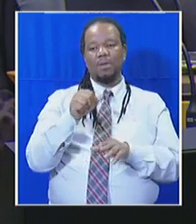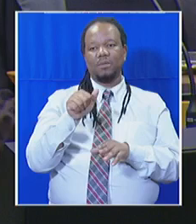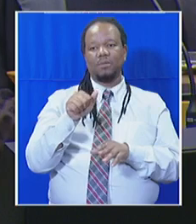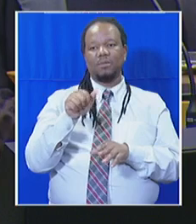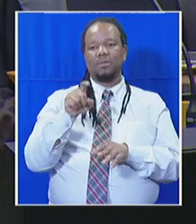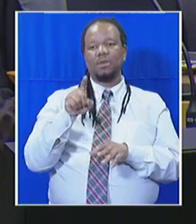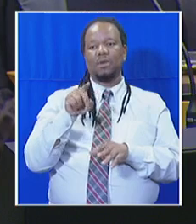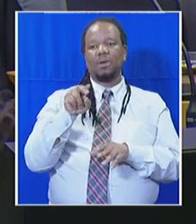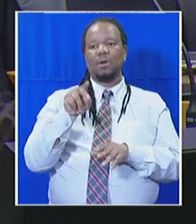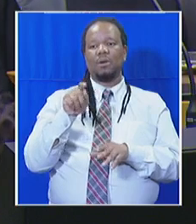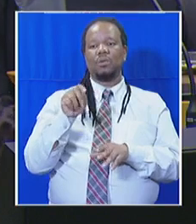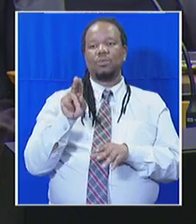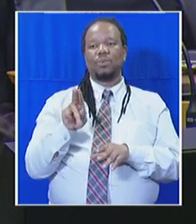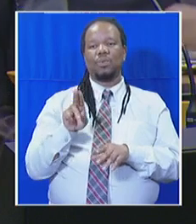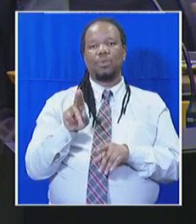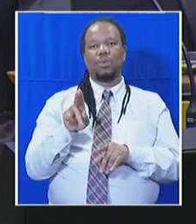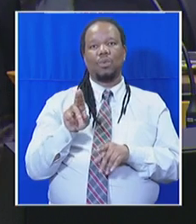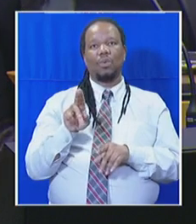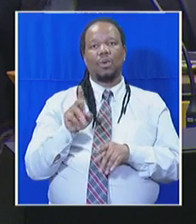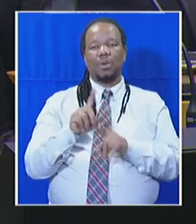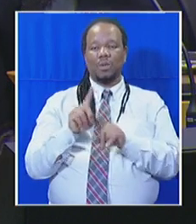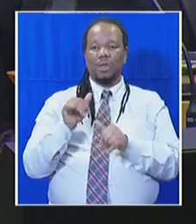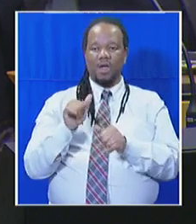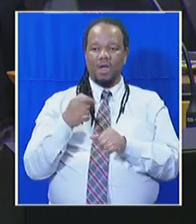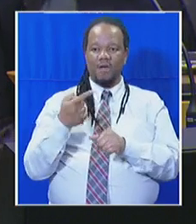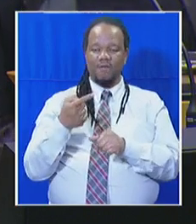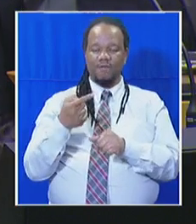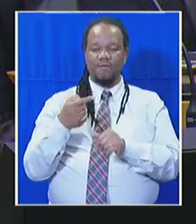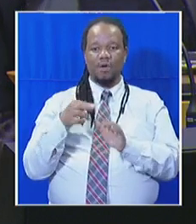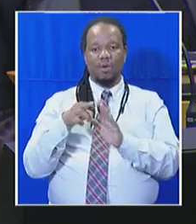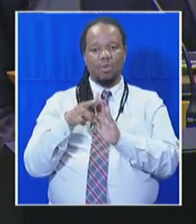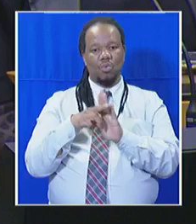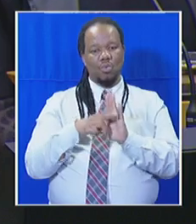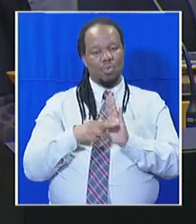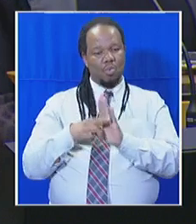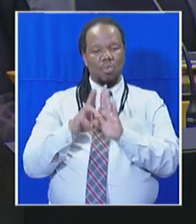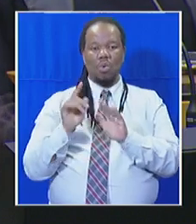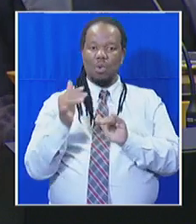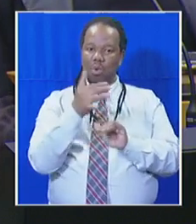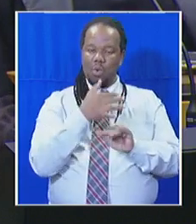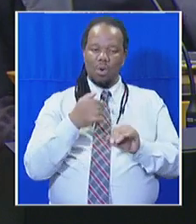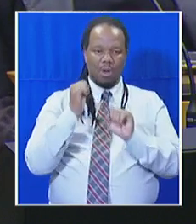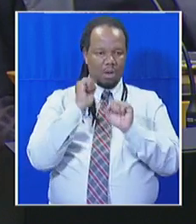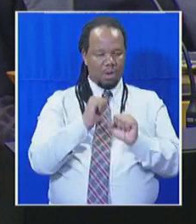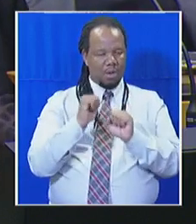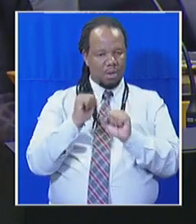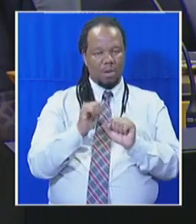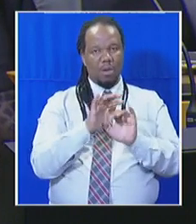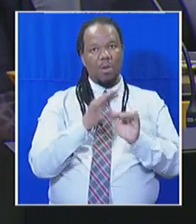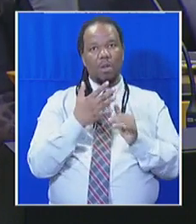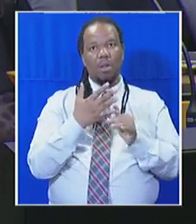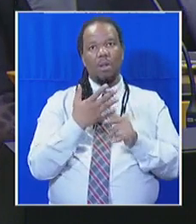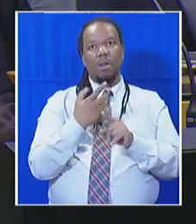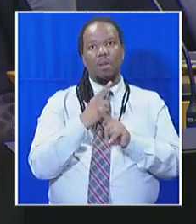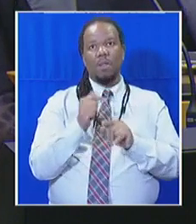SATU, operate within a set of rules that are agreed upon through collective agreements concluded in the ELRC, that is